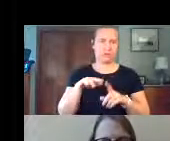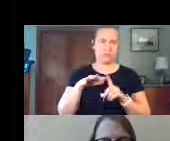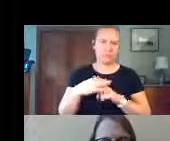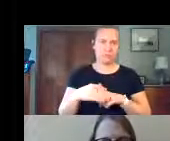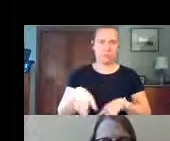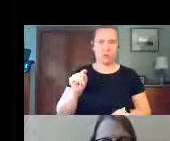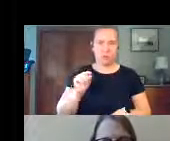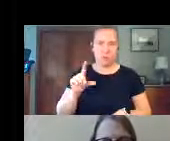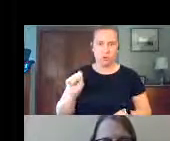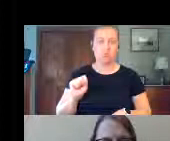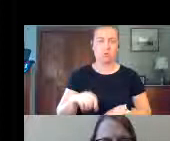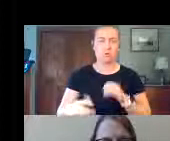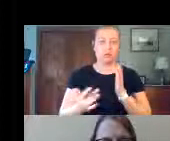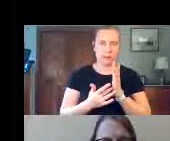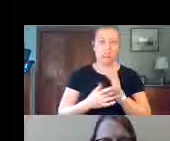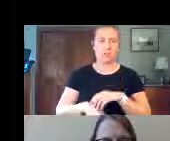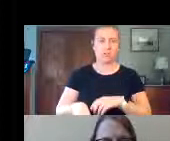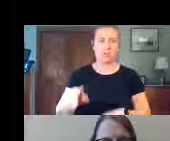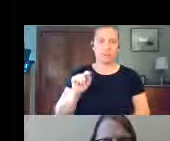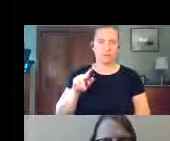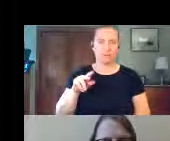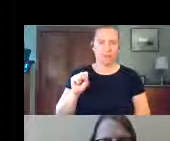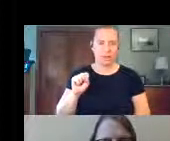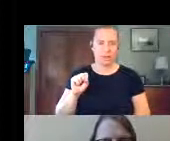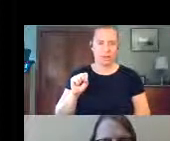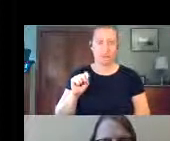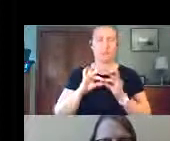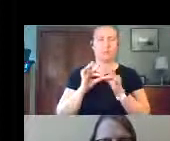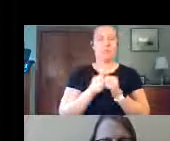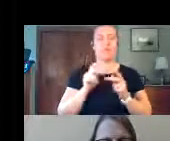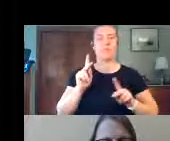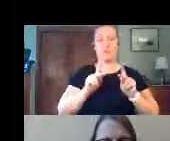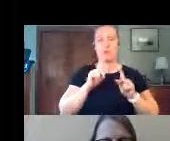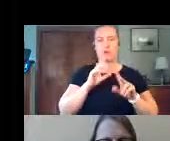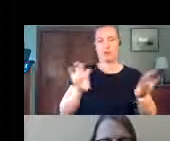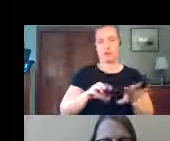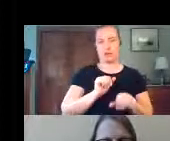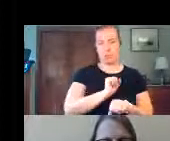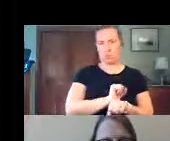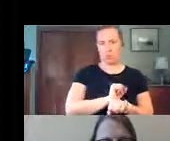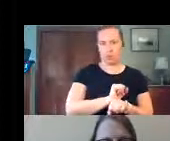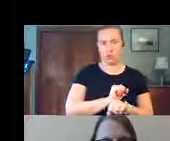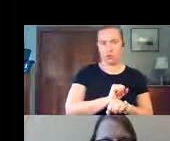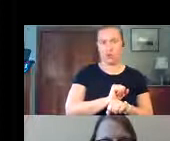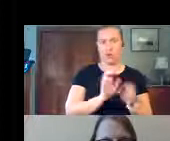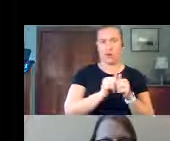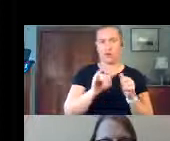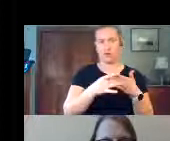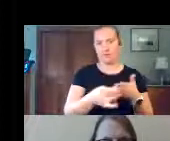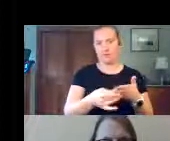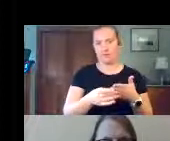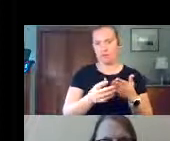with the people conducting the work at the center, and how that drives processes, in our case